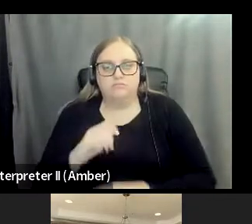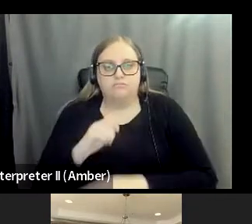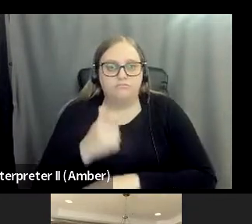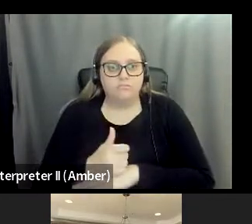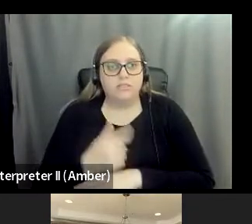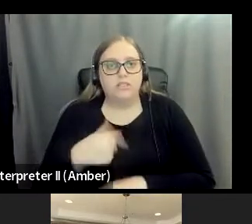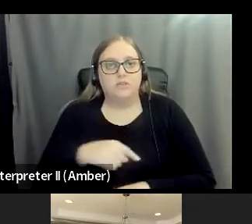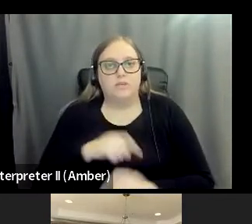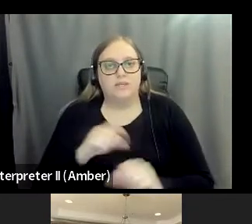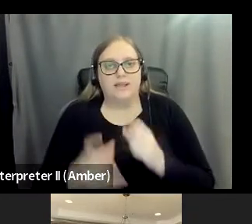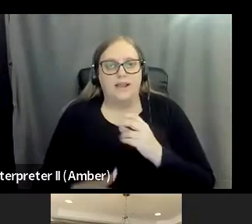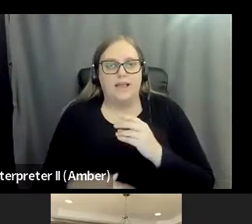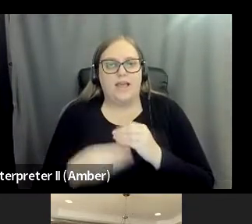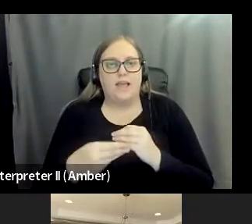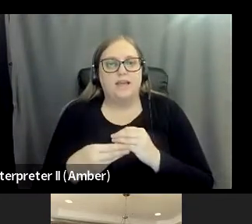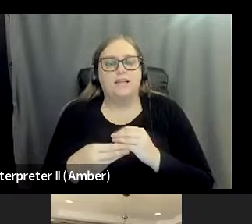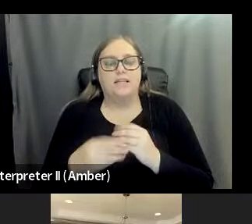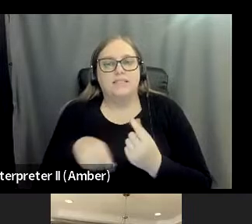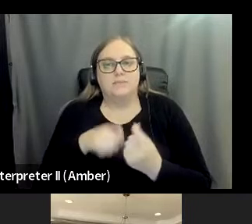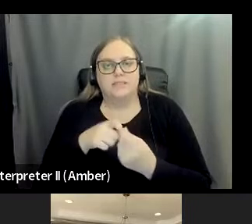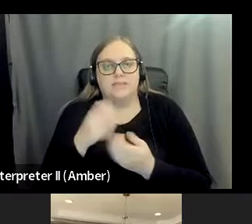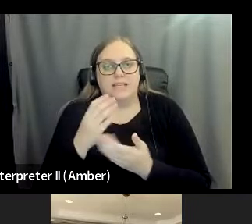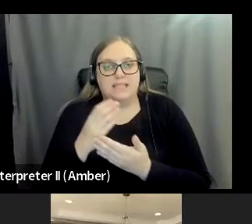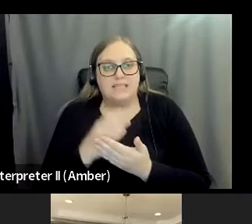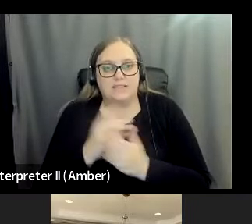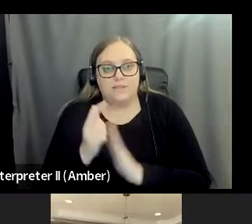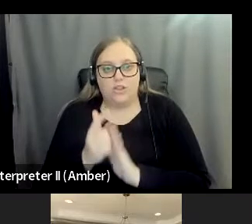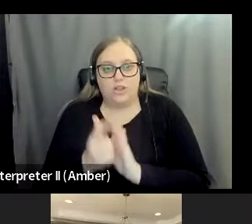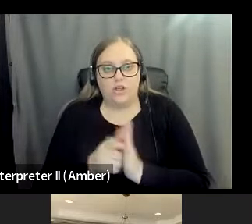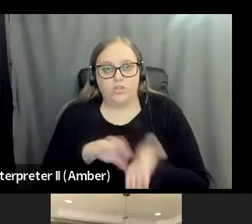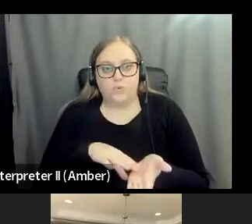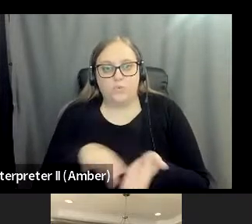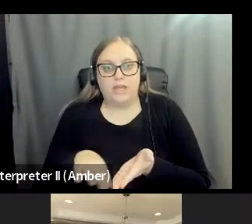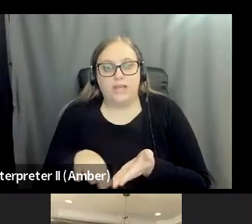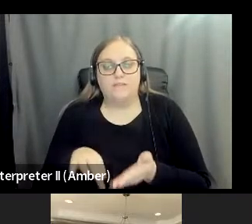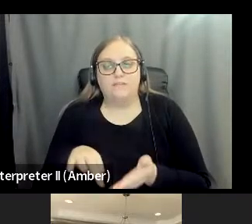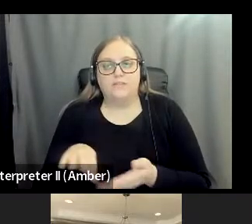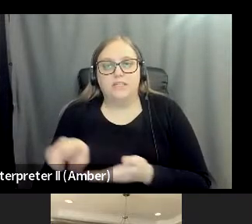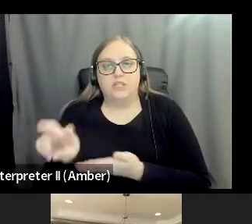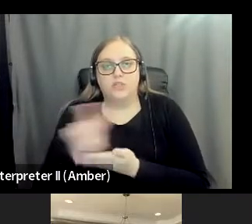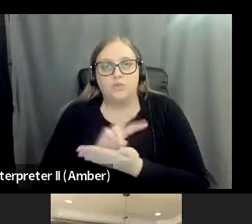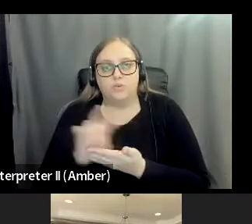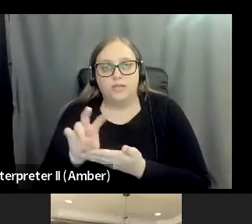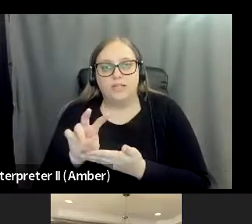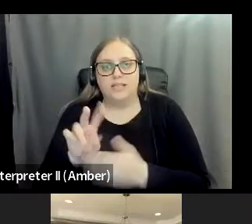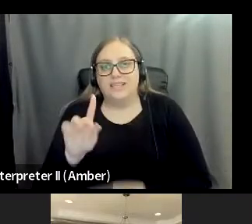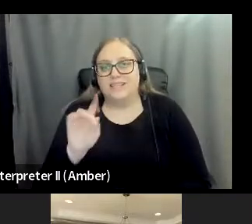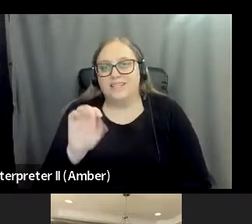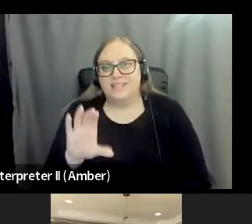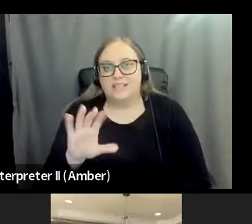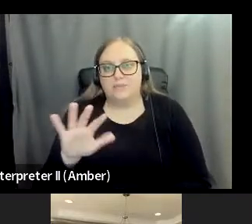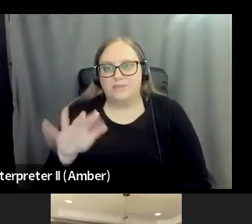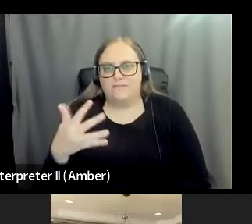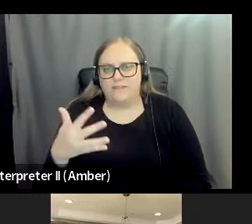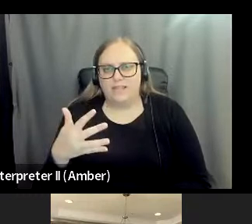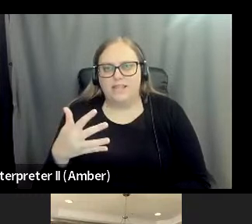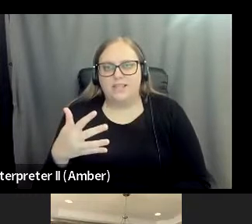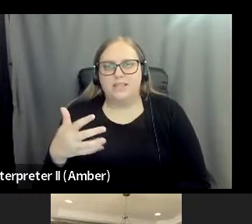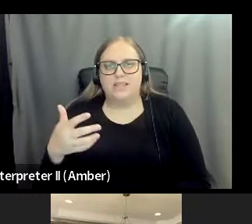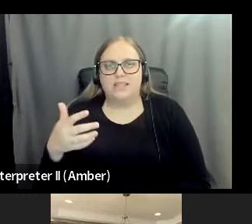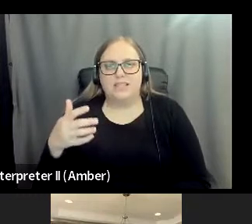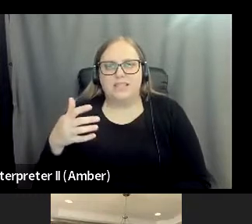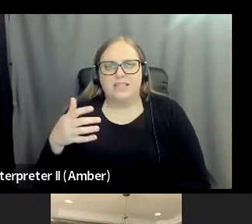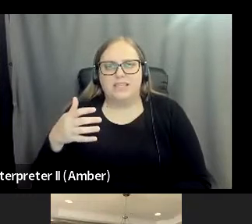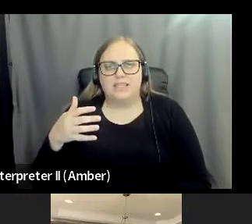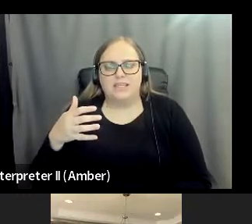we could add the specific list of laws that were waived in 2 weeks at the December 5th hearing